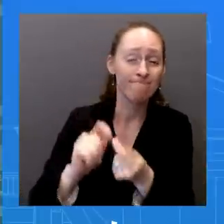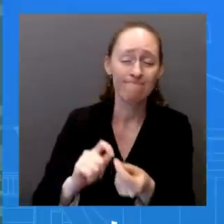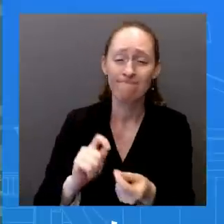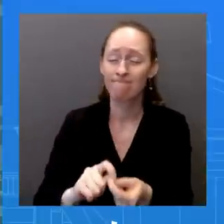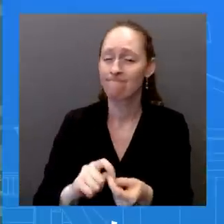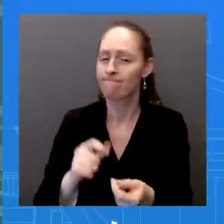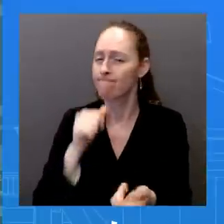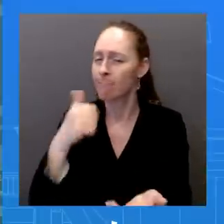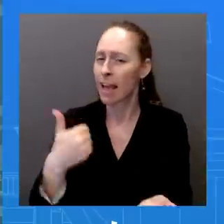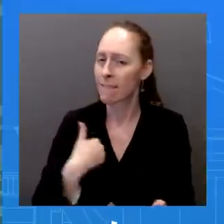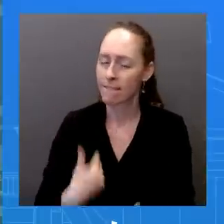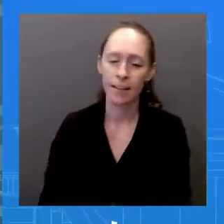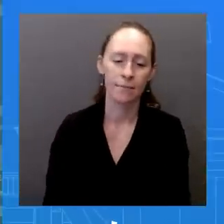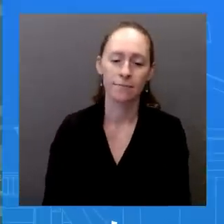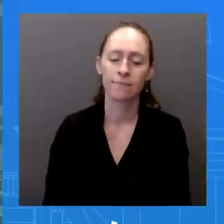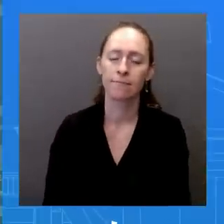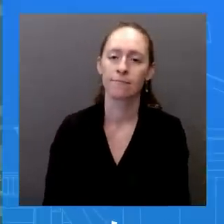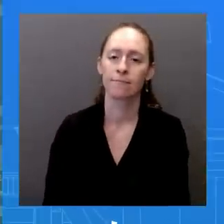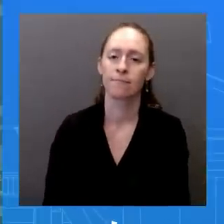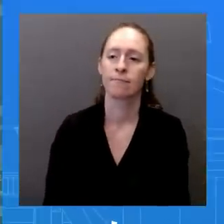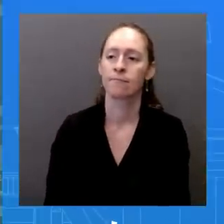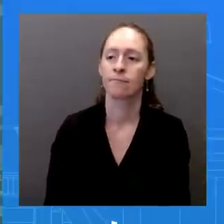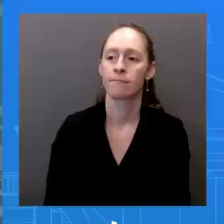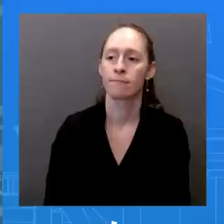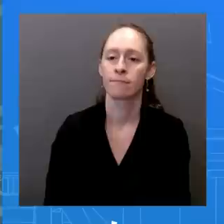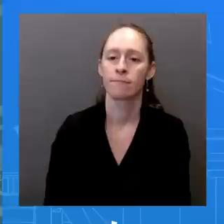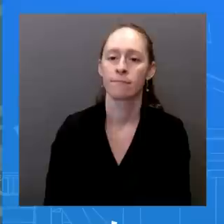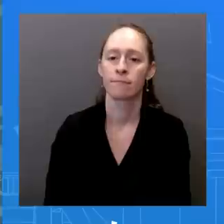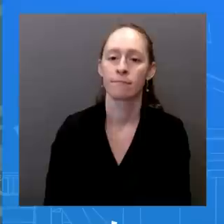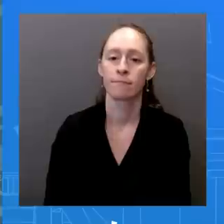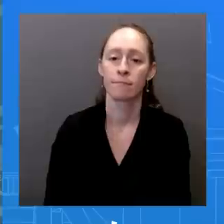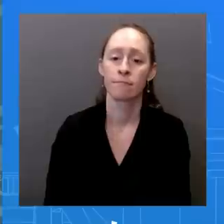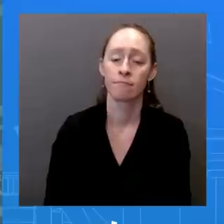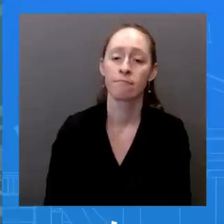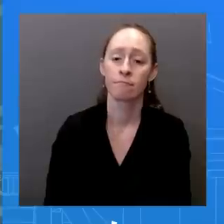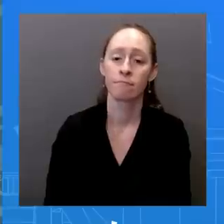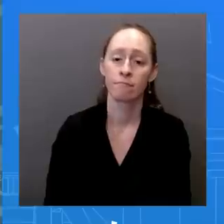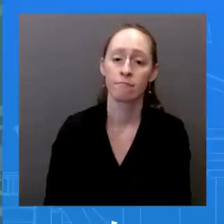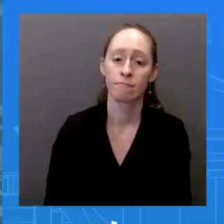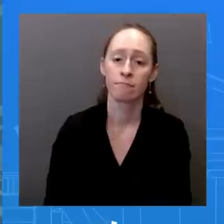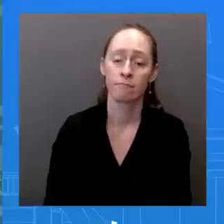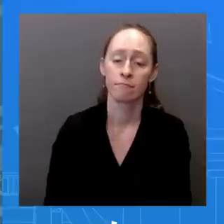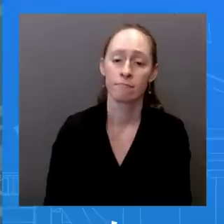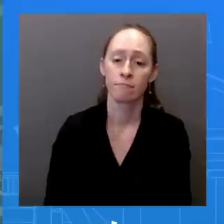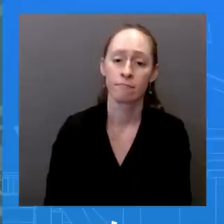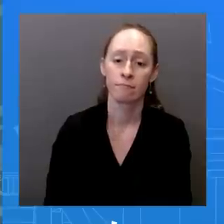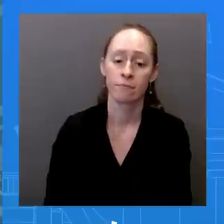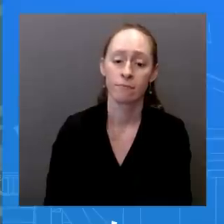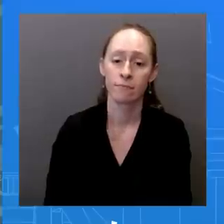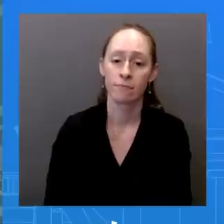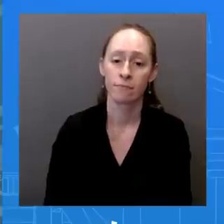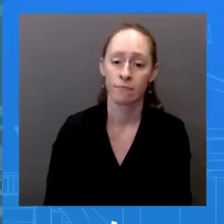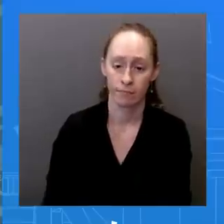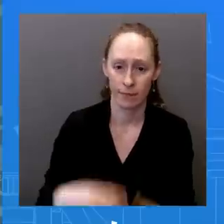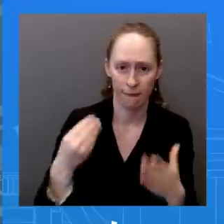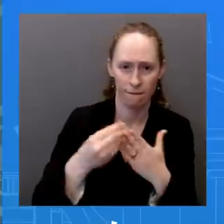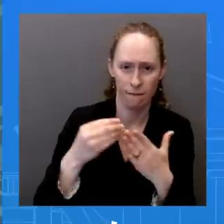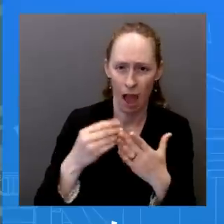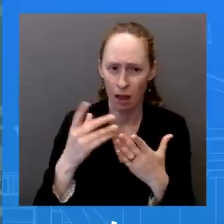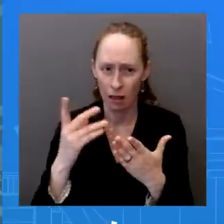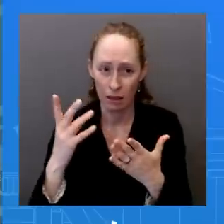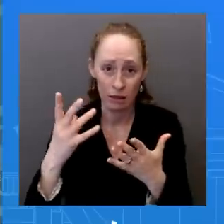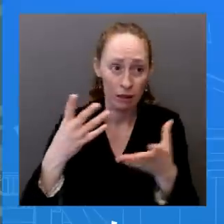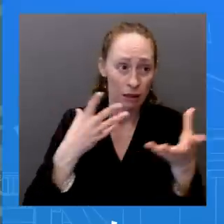how funding is going to be able to help Puerto Rico in the long run, but this is something that the president has talked